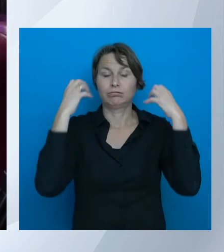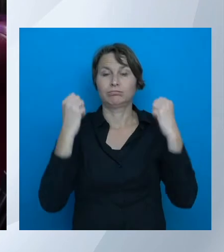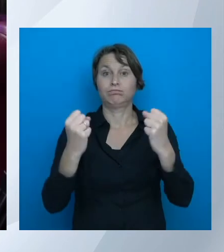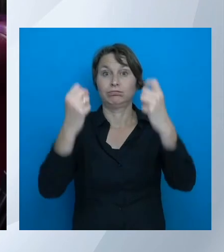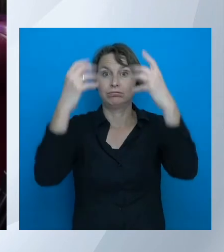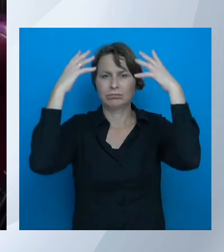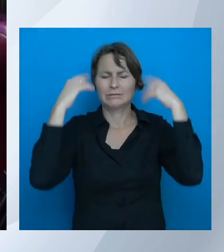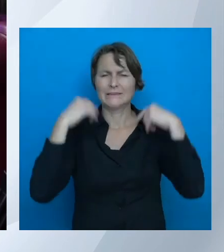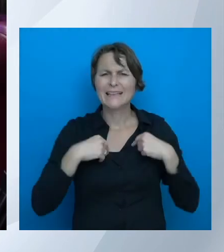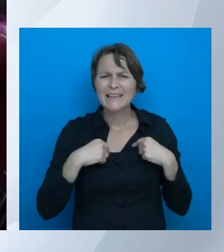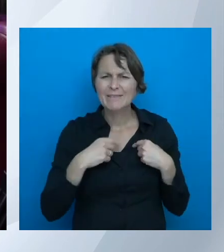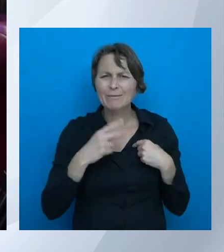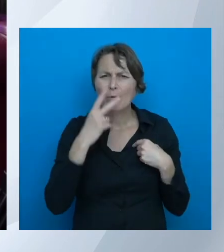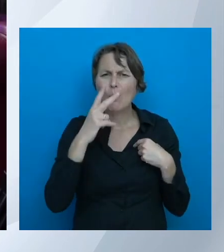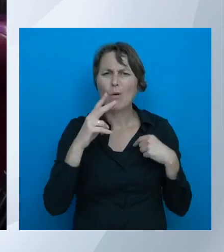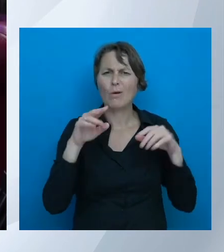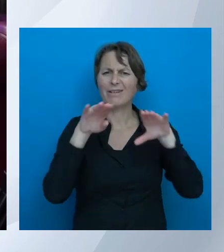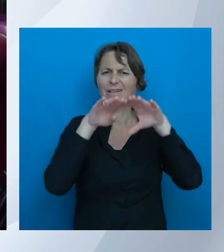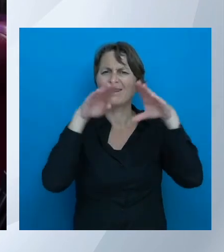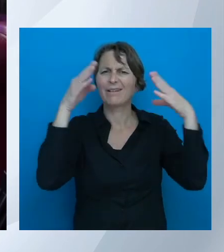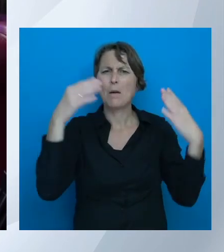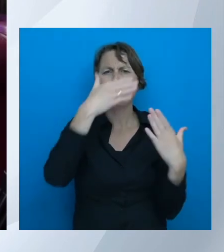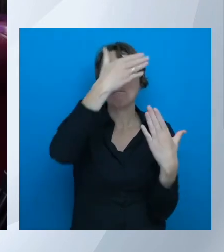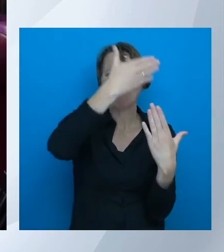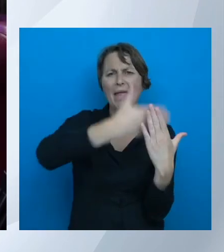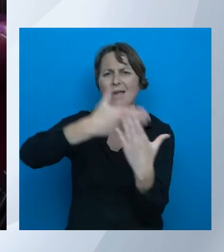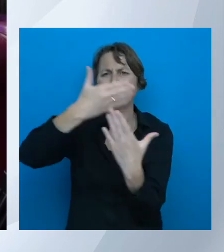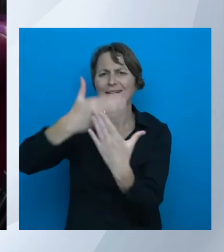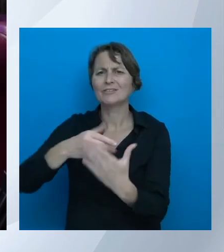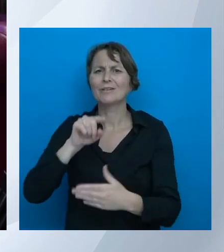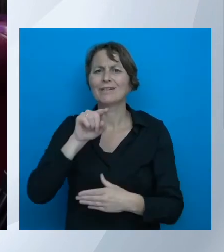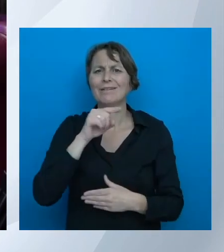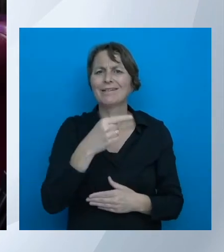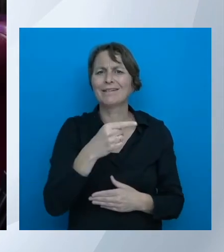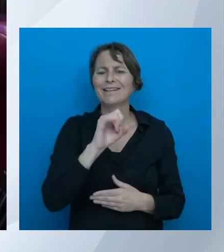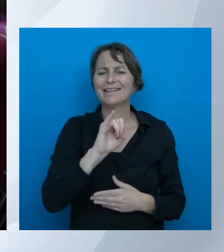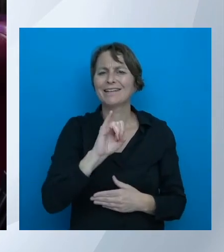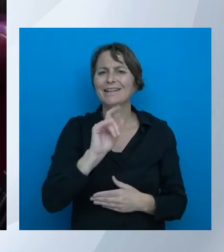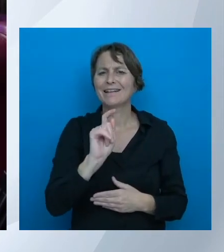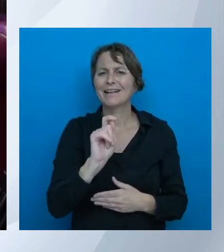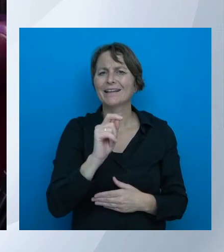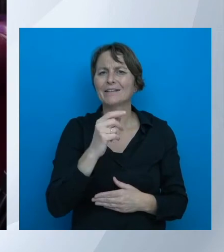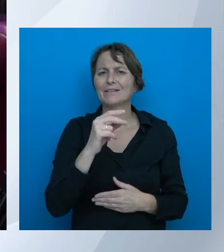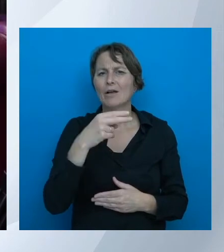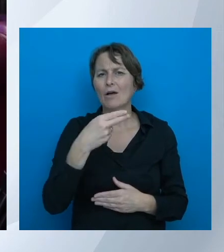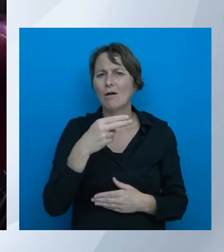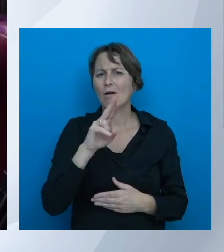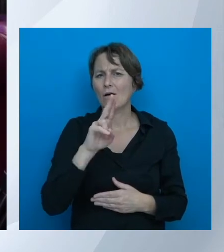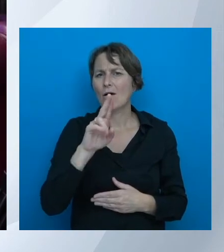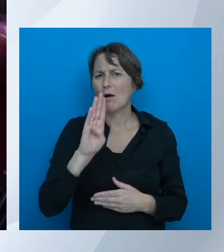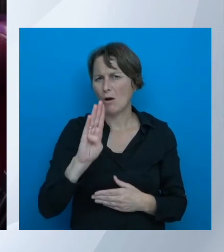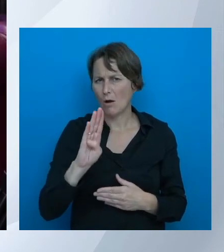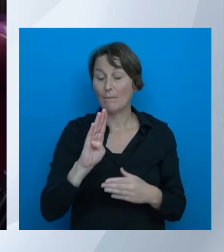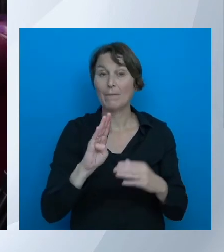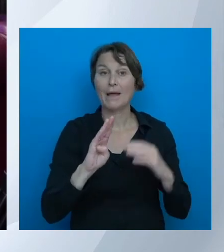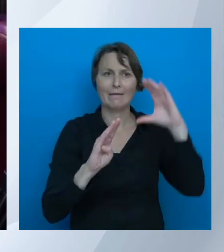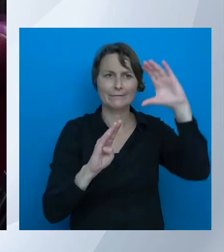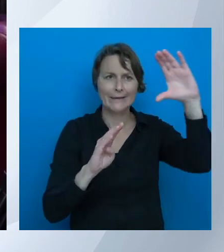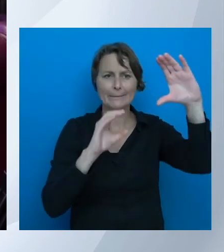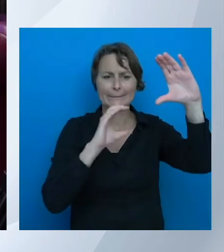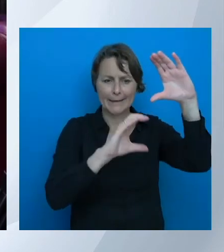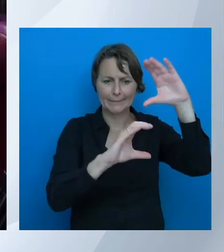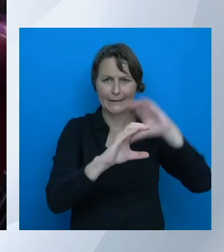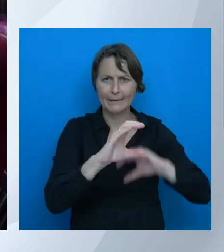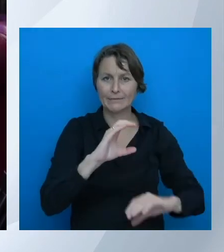GitHub page, it's each little chapter is. Yeah. So